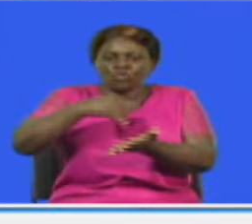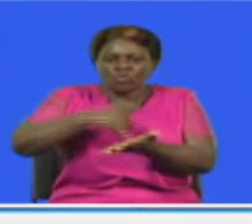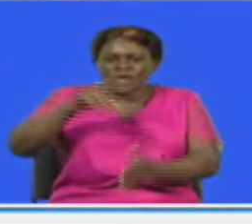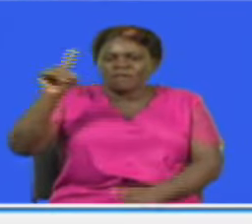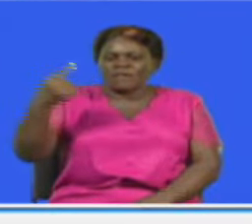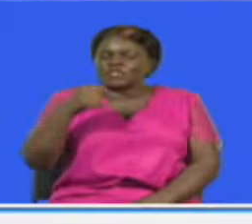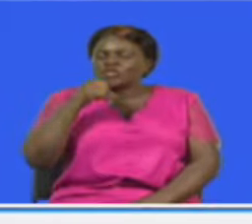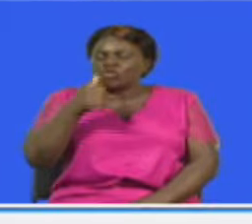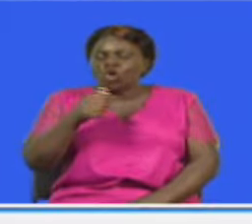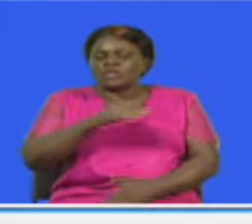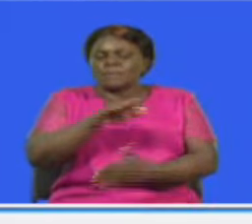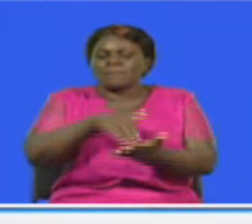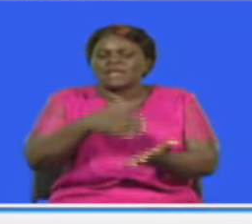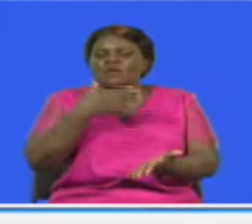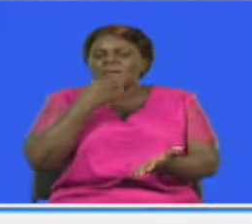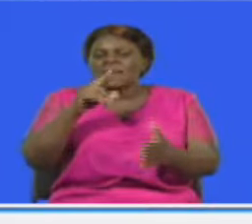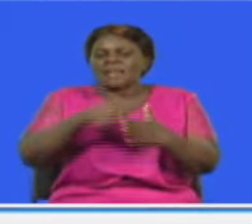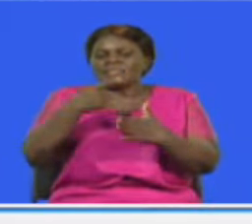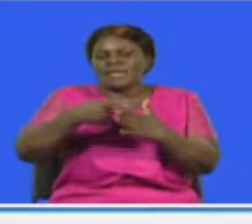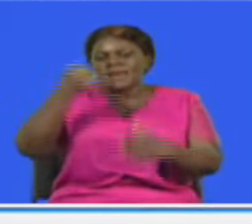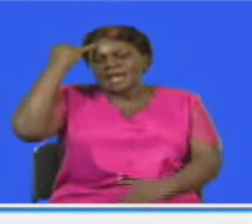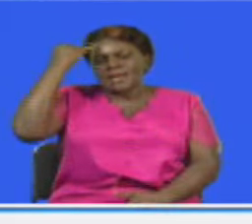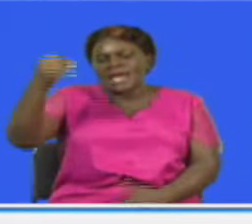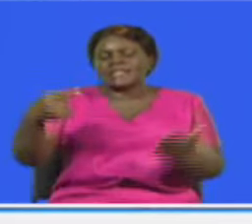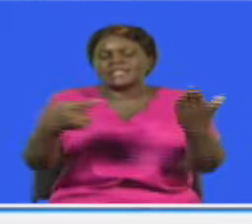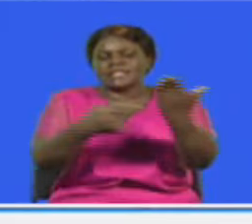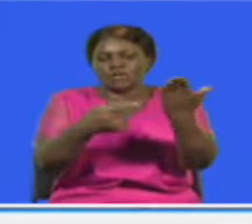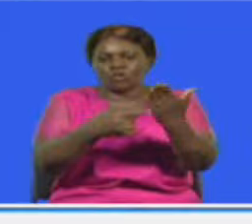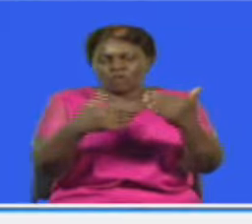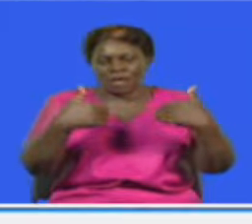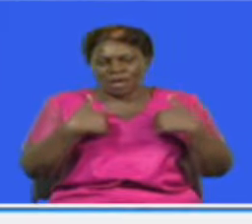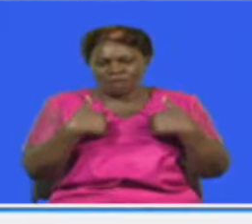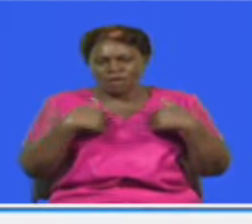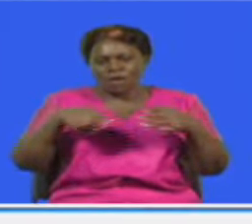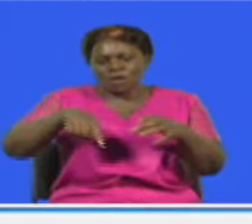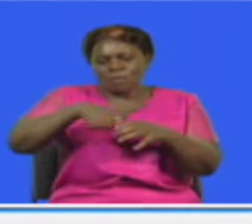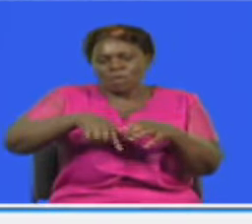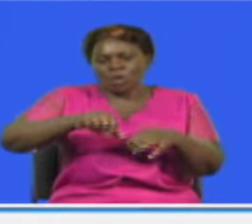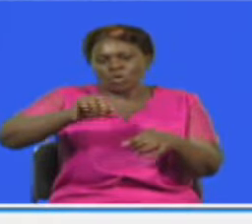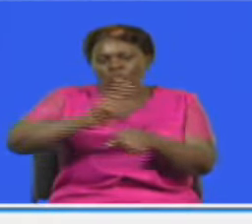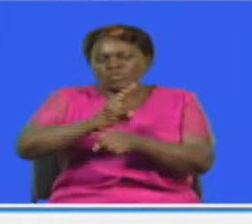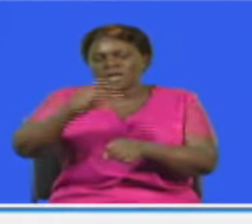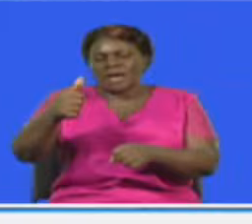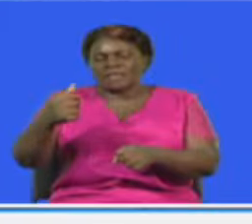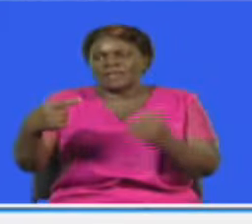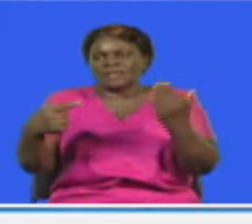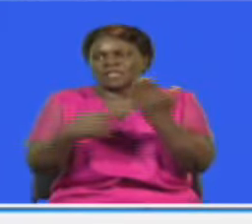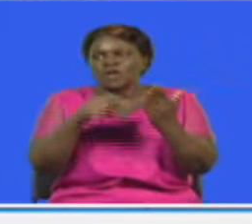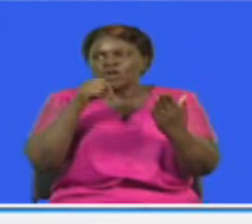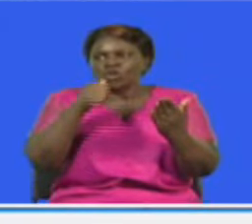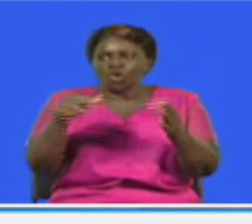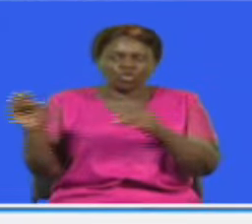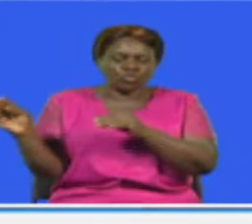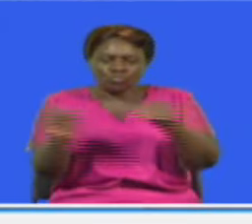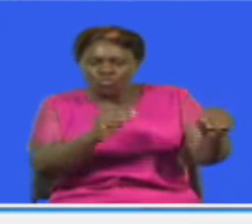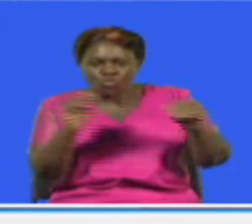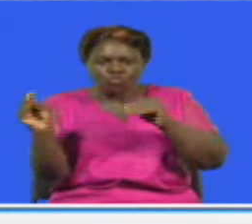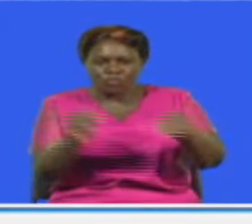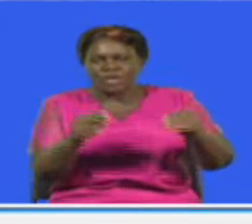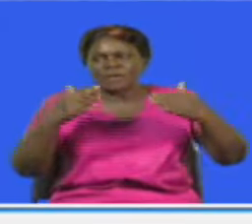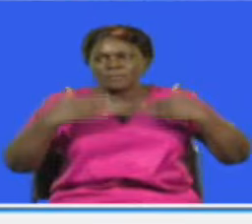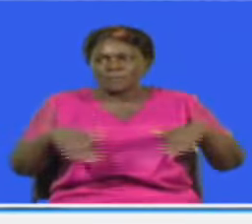first, not the brokers. Then the idea, we have technology. They can mine using the other technologies, but not displacing